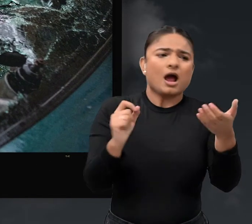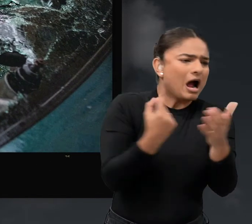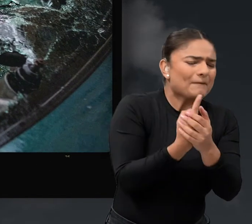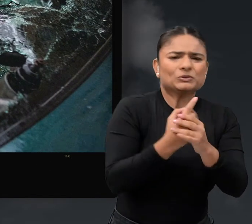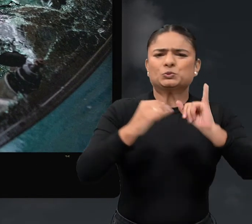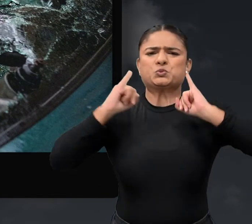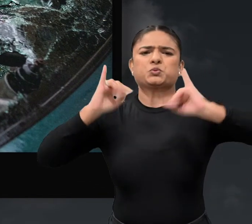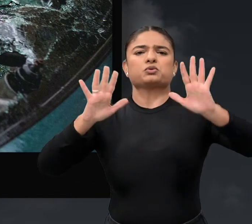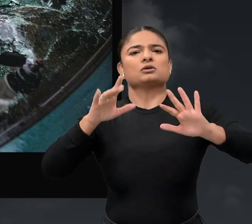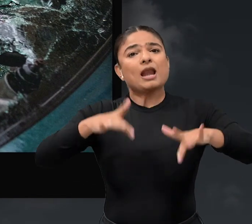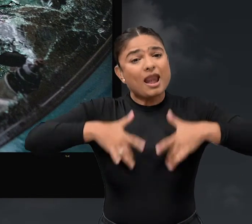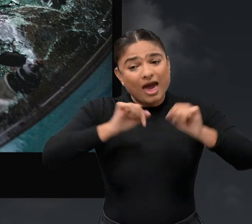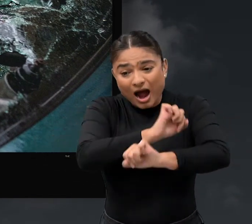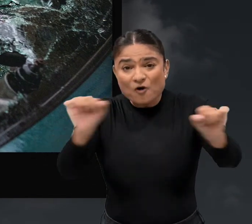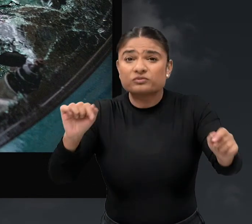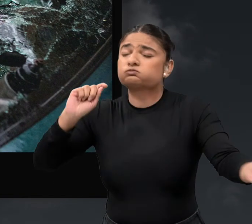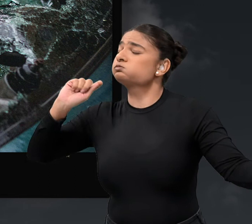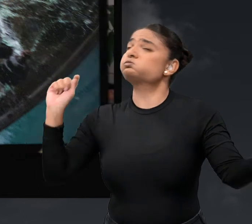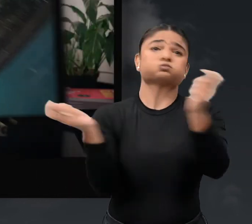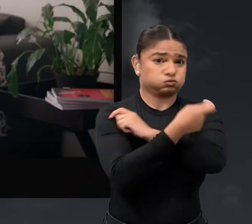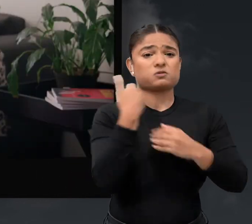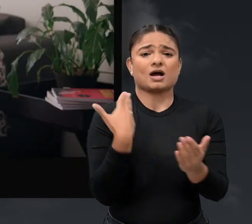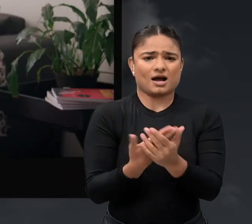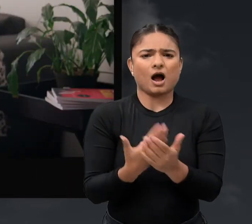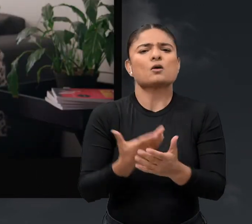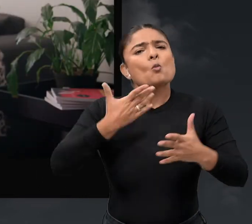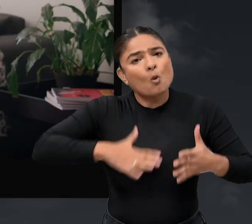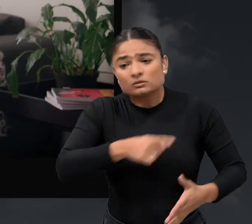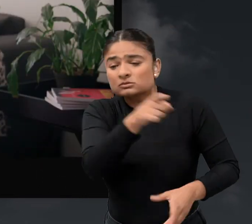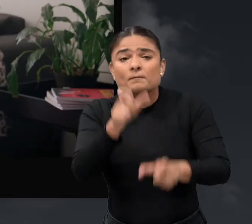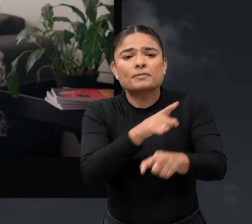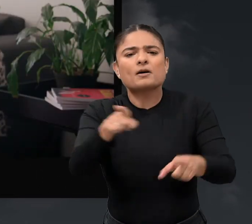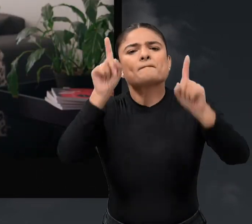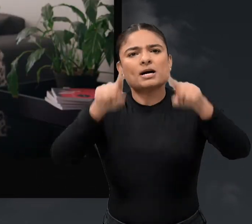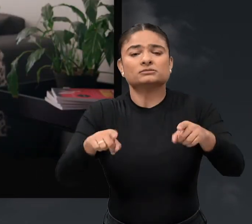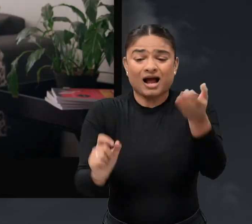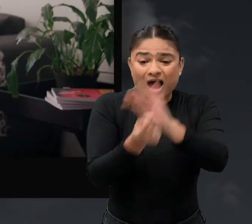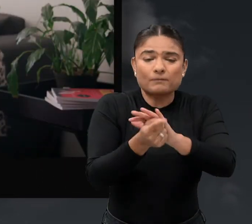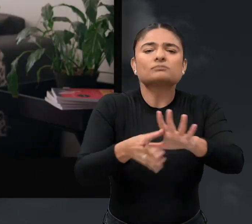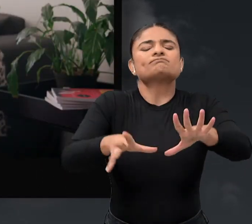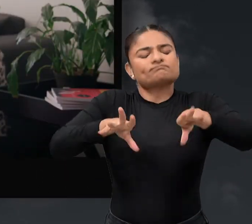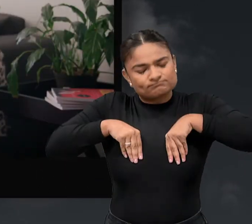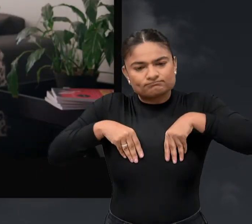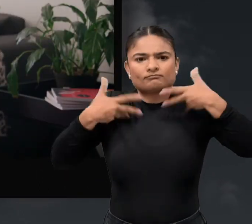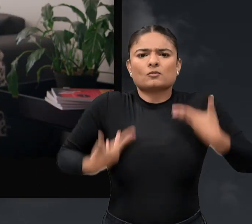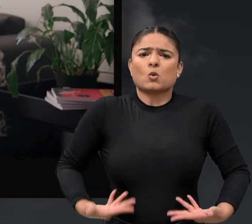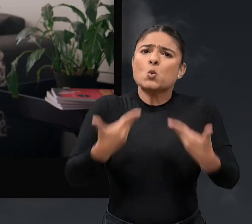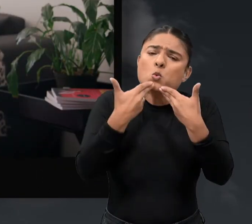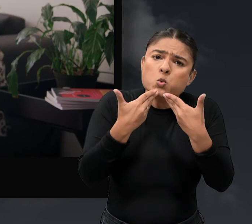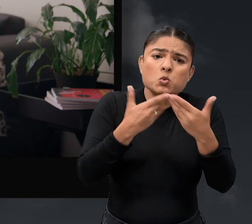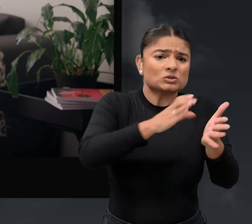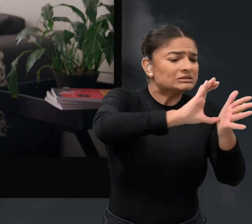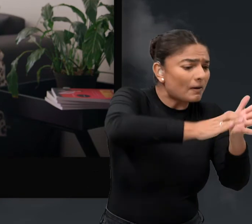to happen to people's lives for them to change. If you want people to accept you for who you are, whether you